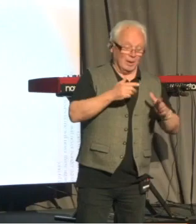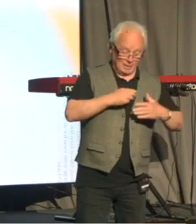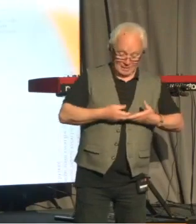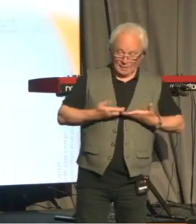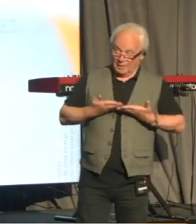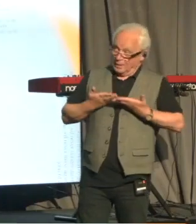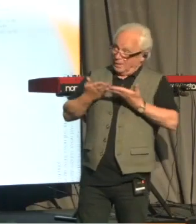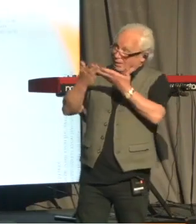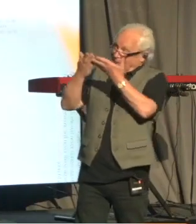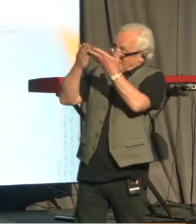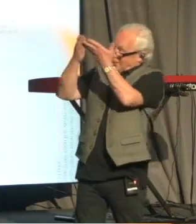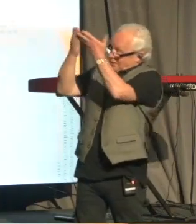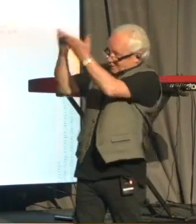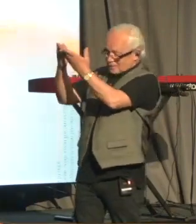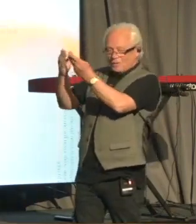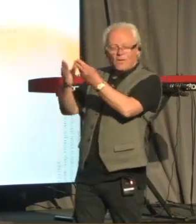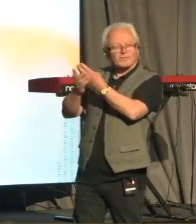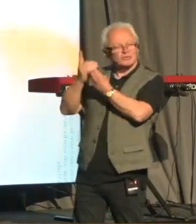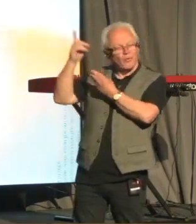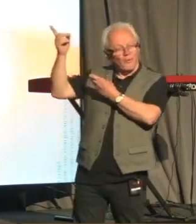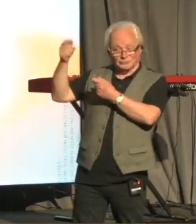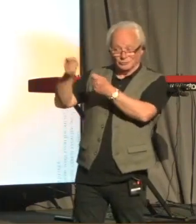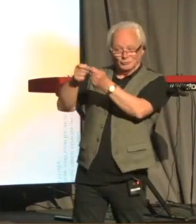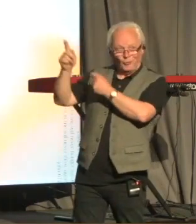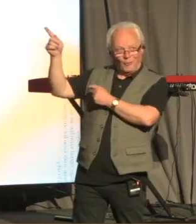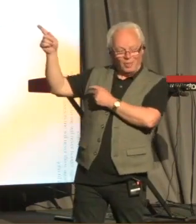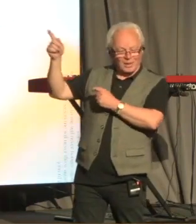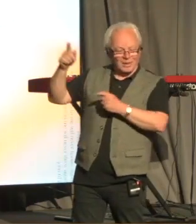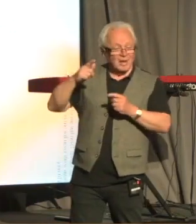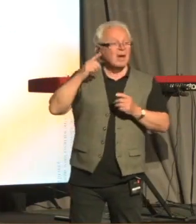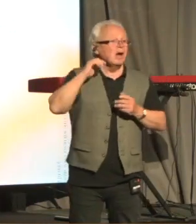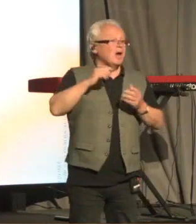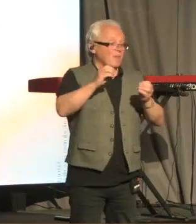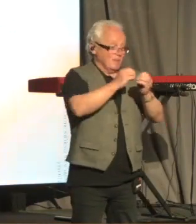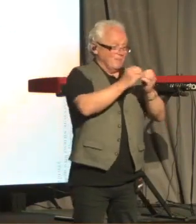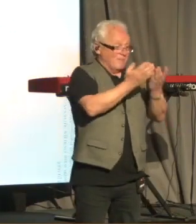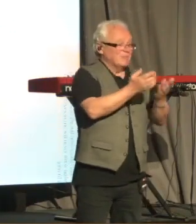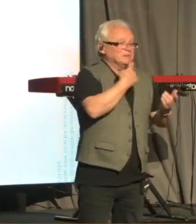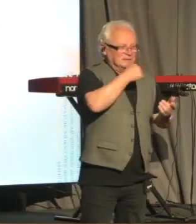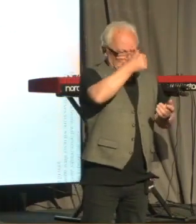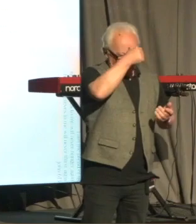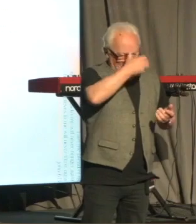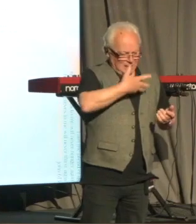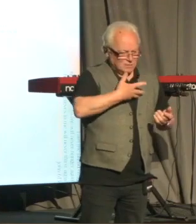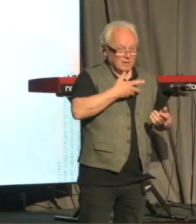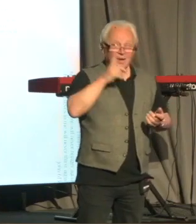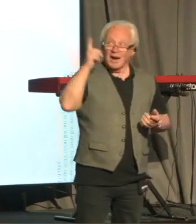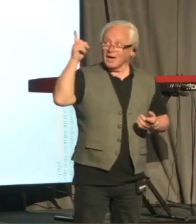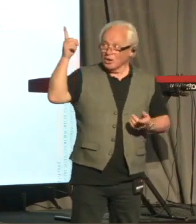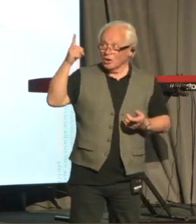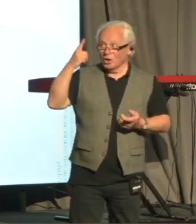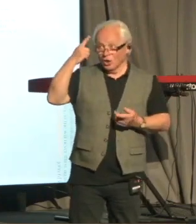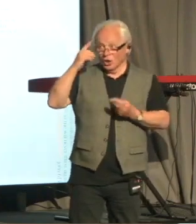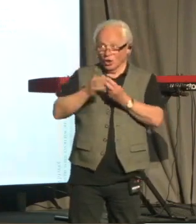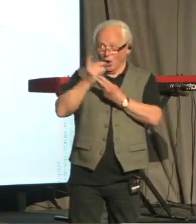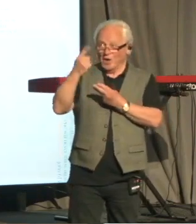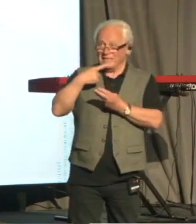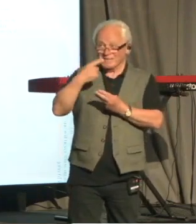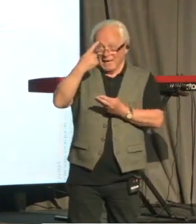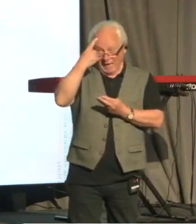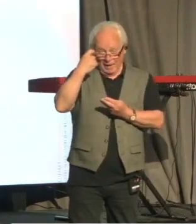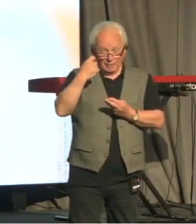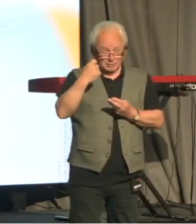expectations. He will exceed every single one of them. The Bible tells us that he is able to do immeasurably